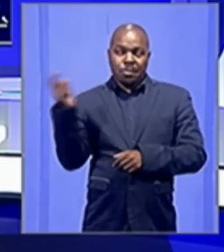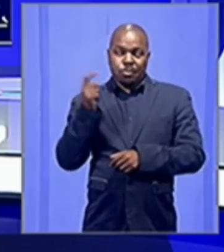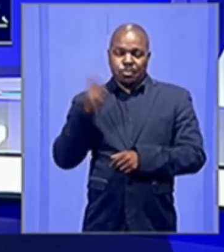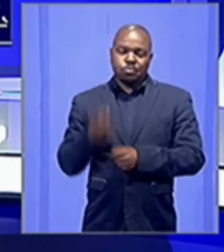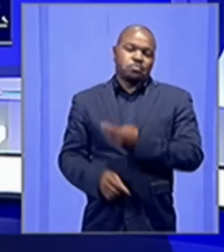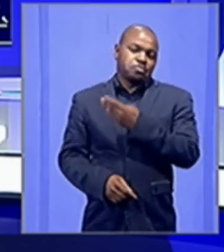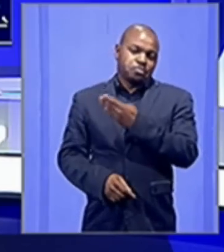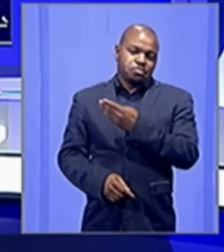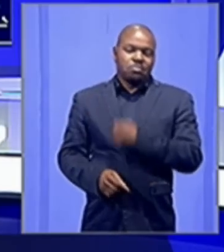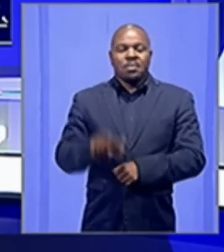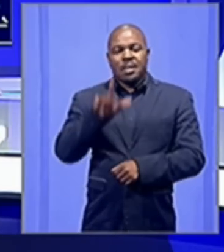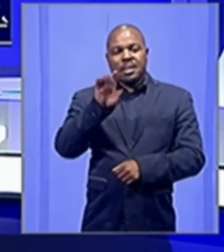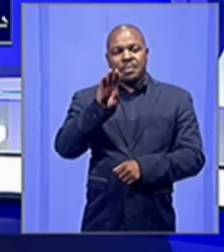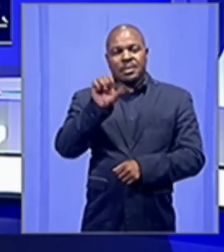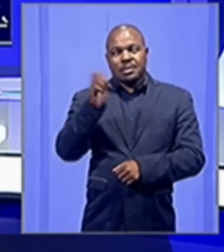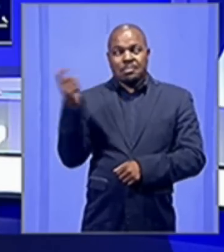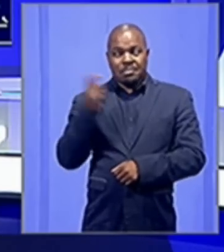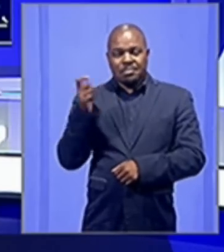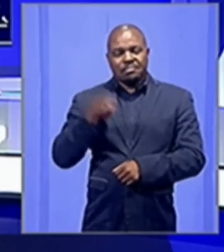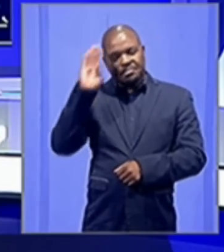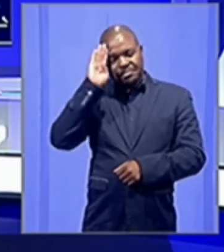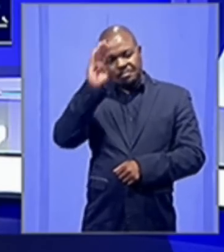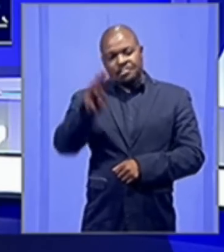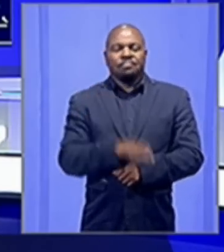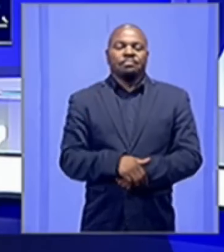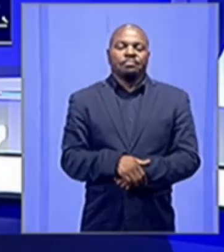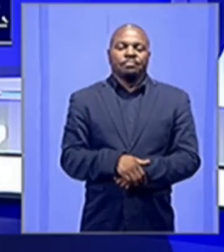a boso ka lebeseng ka dimeng Thobela.